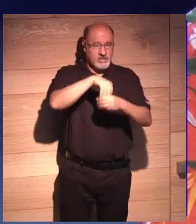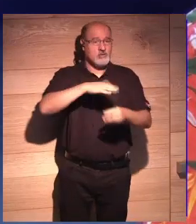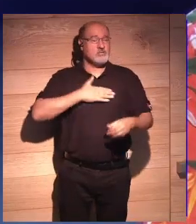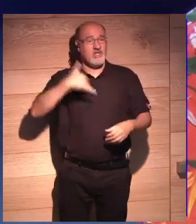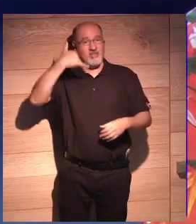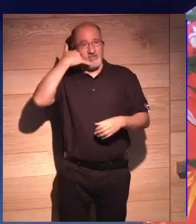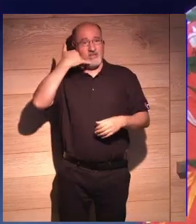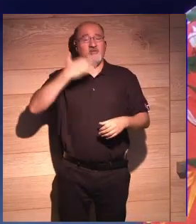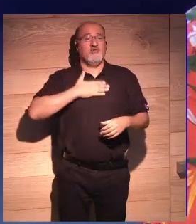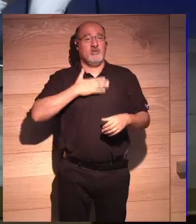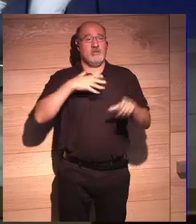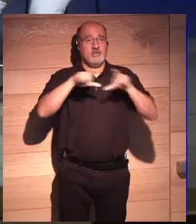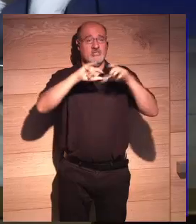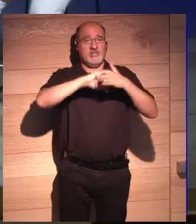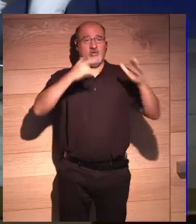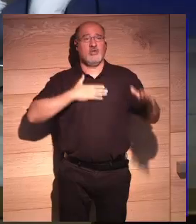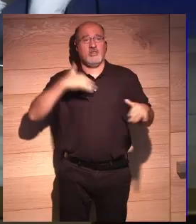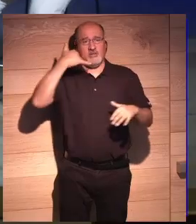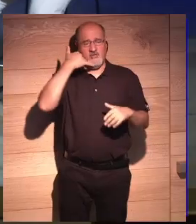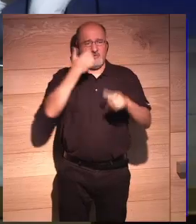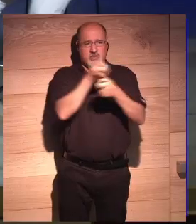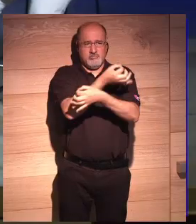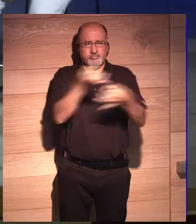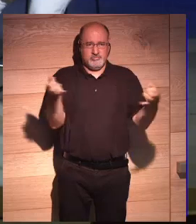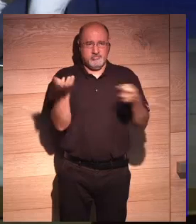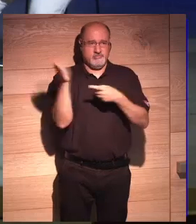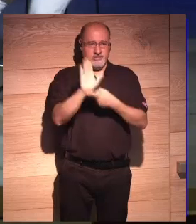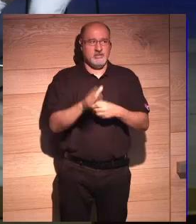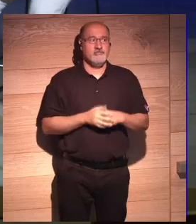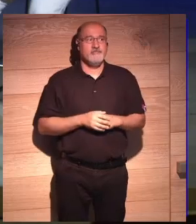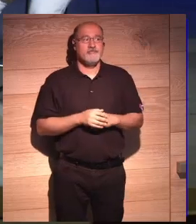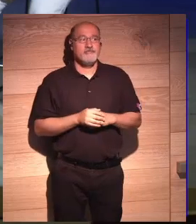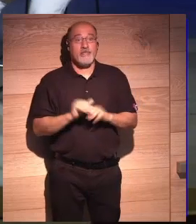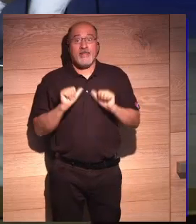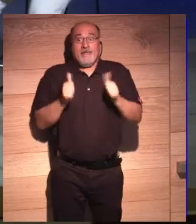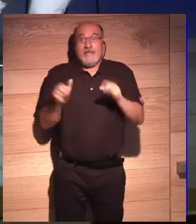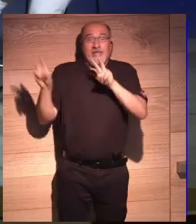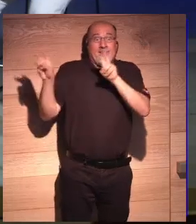to make it at the end of the day with technology and content from